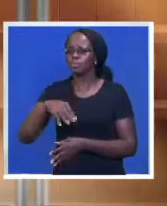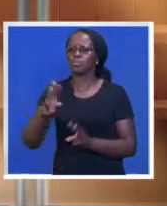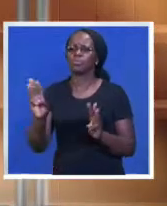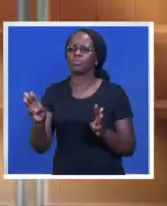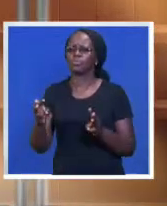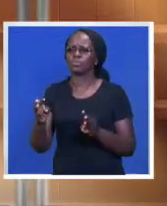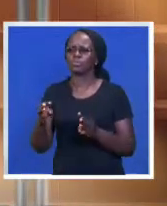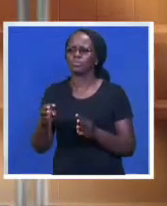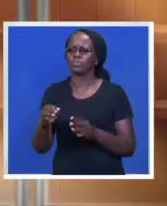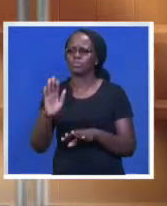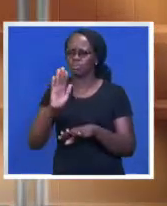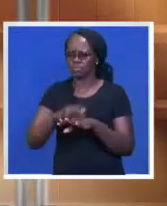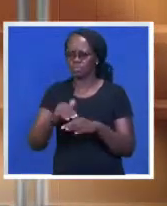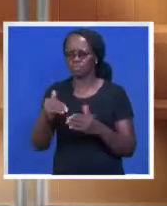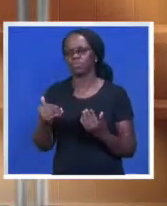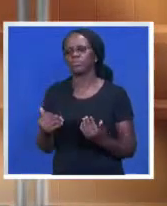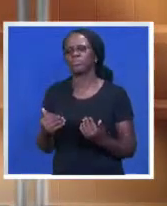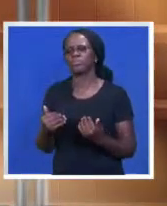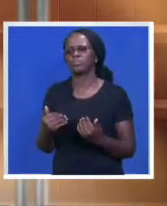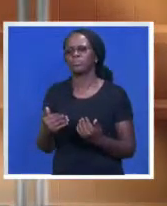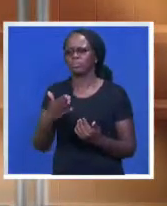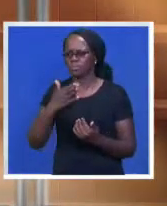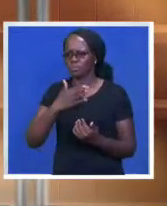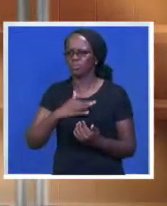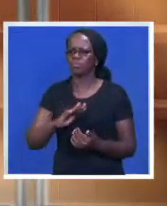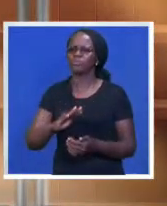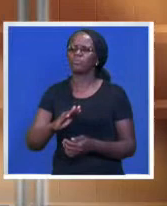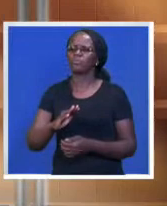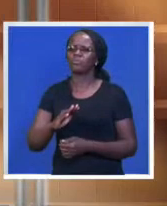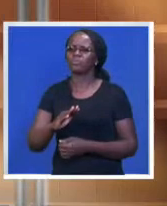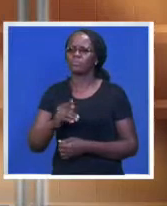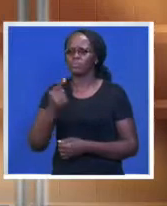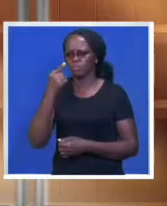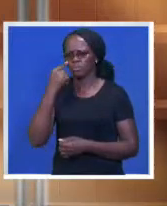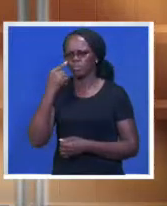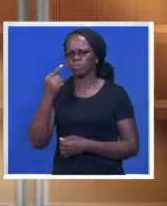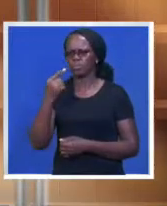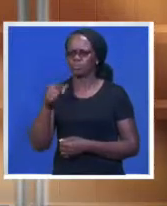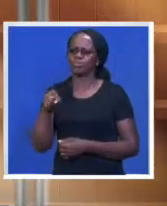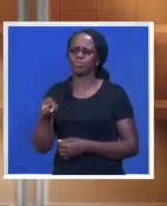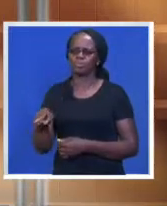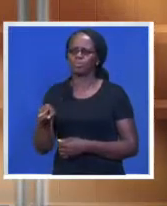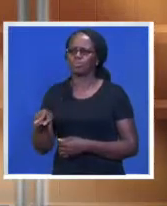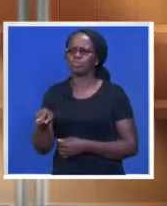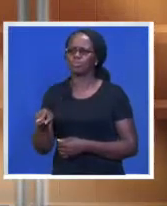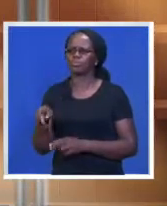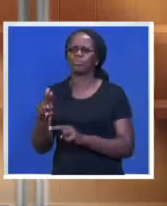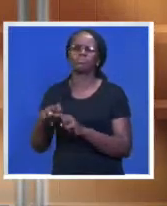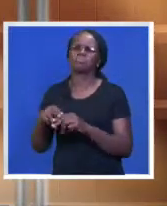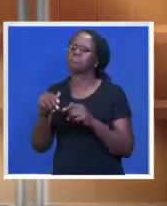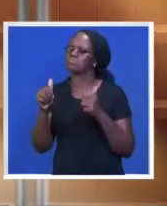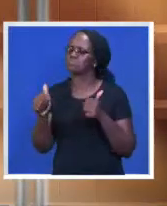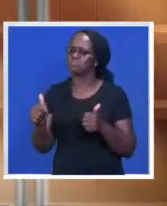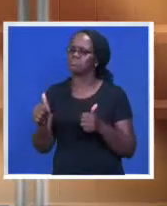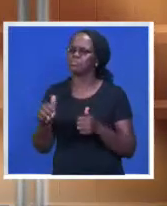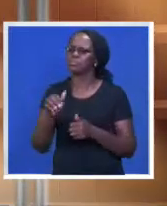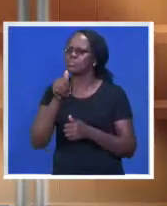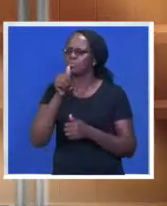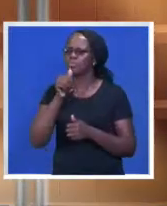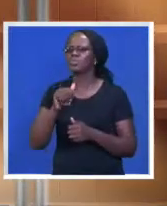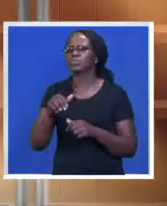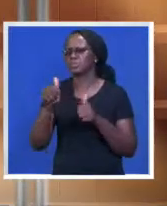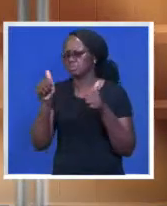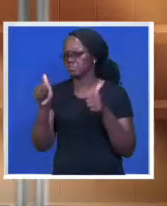other people who come after you, may find it in a well condition so that they may also use it and leave it for the